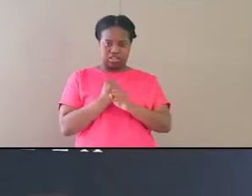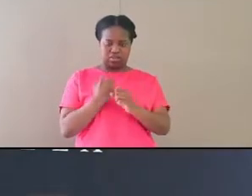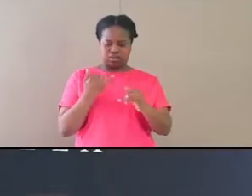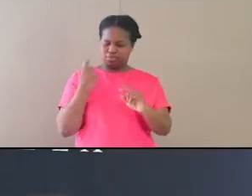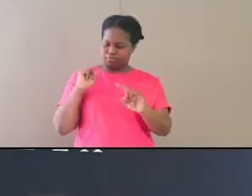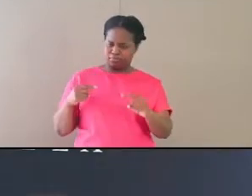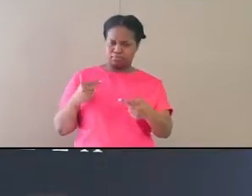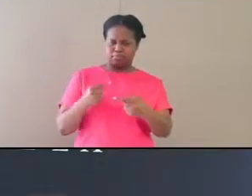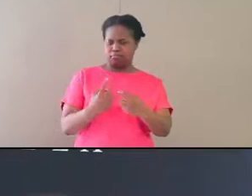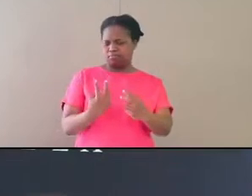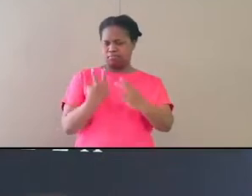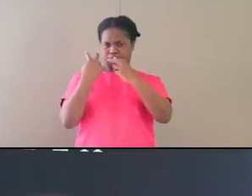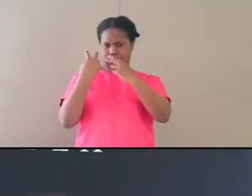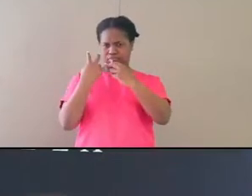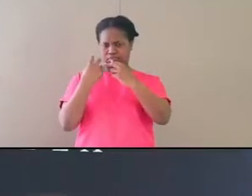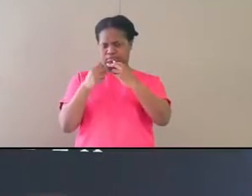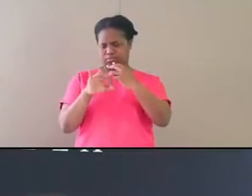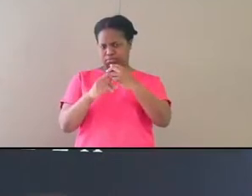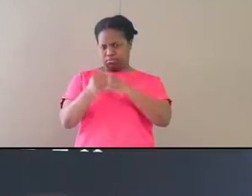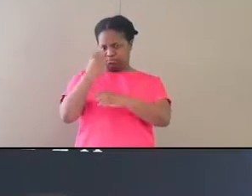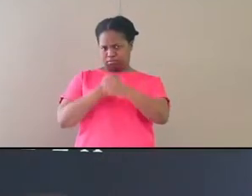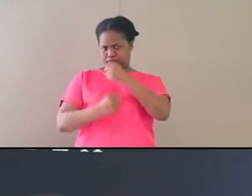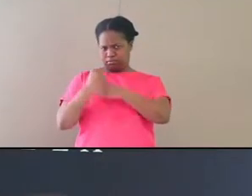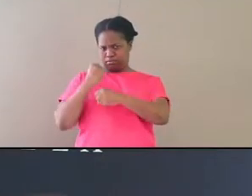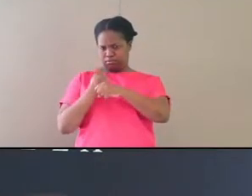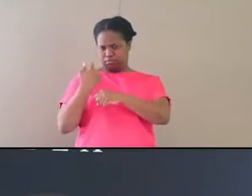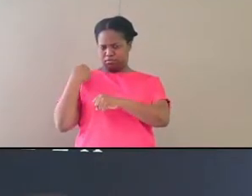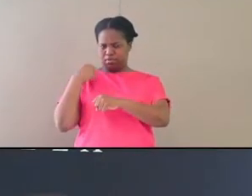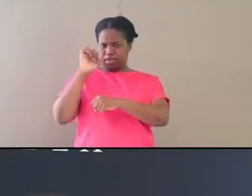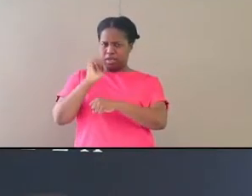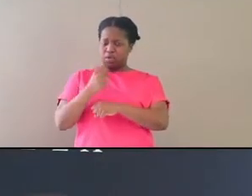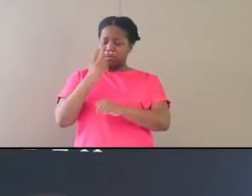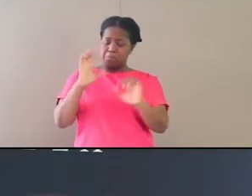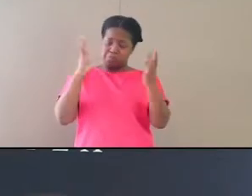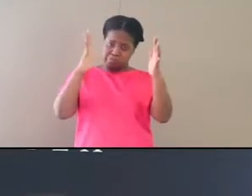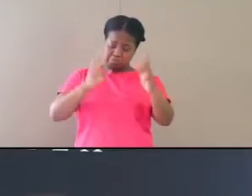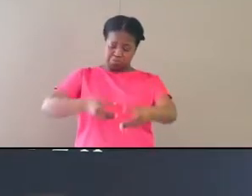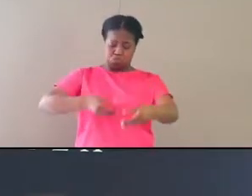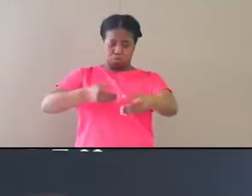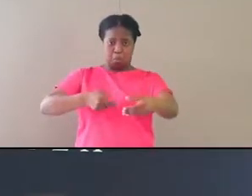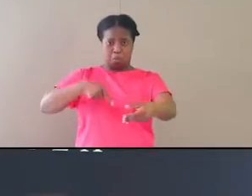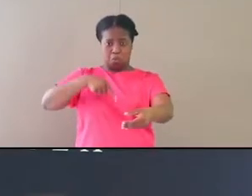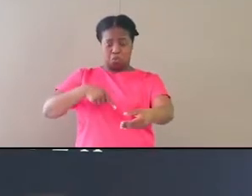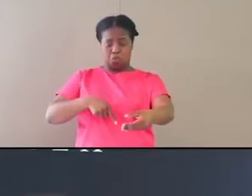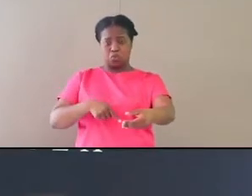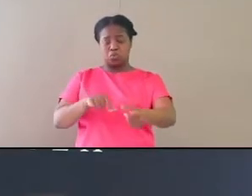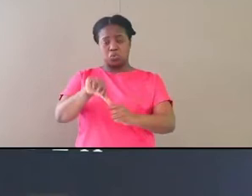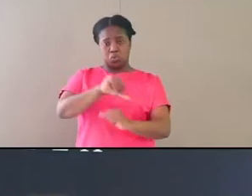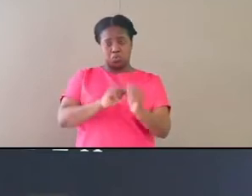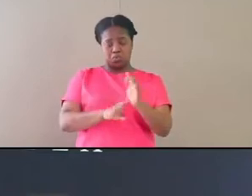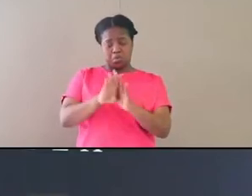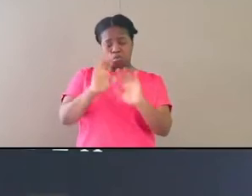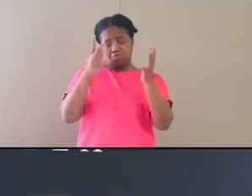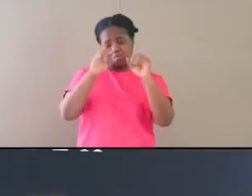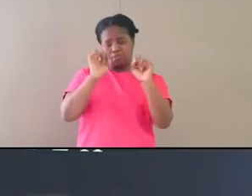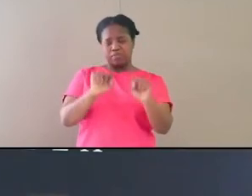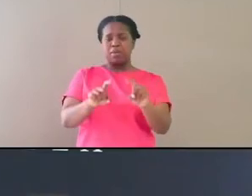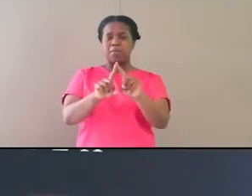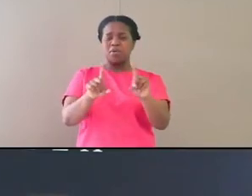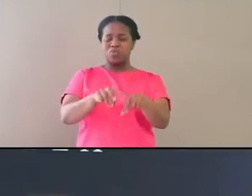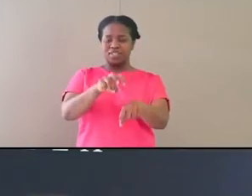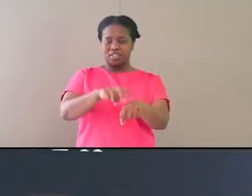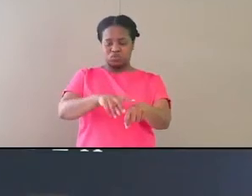exercise. And I think, you know, to commend the DSD on this report, but also to say that, you know, we must learn